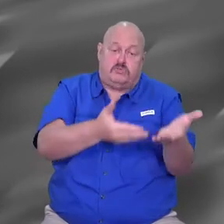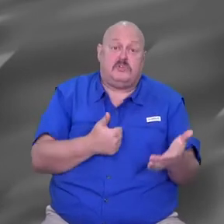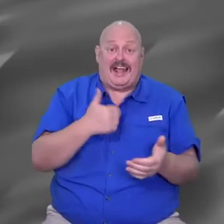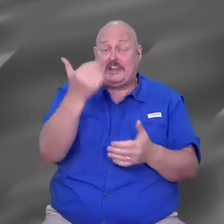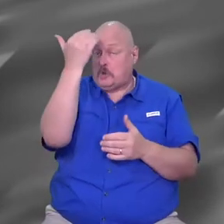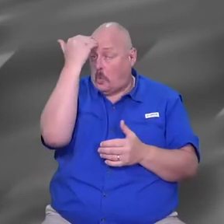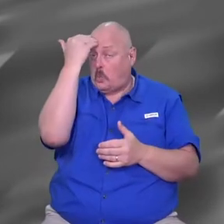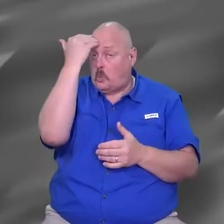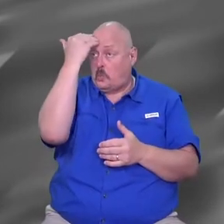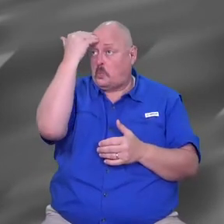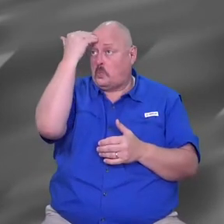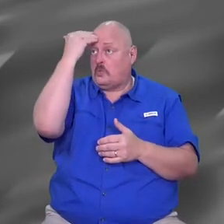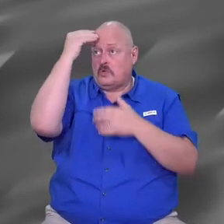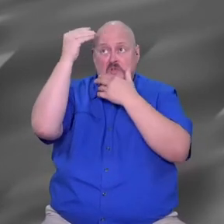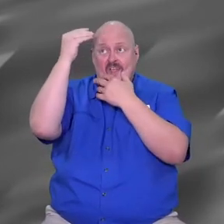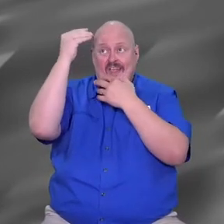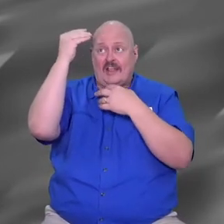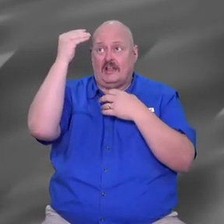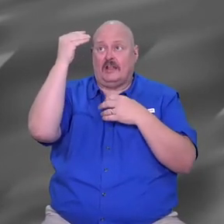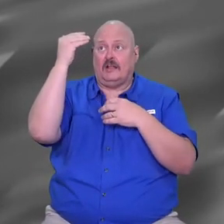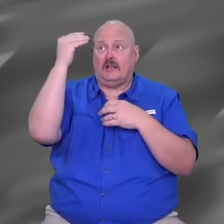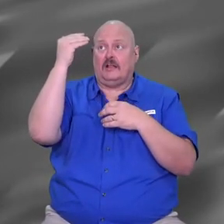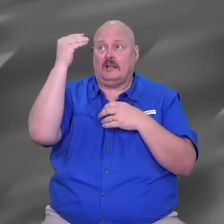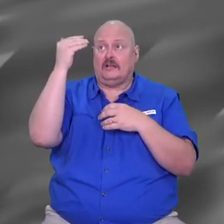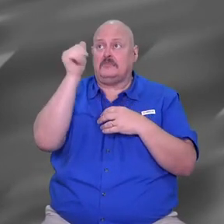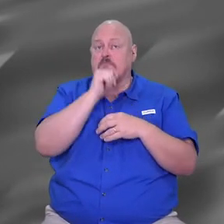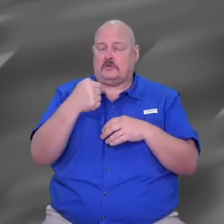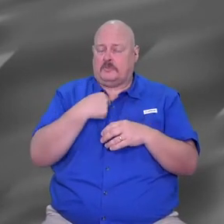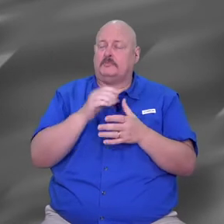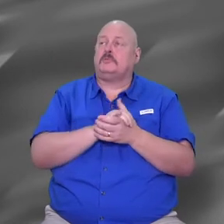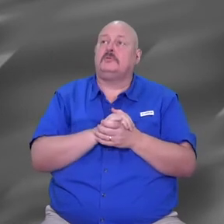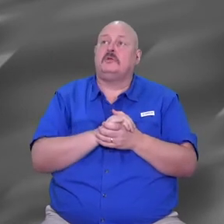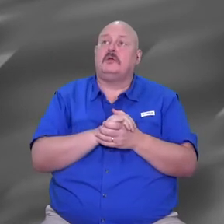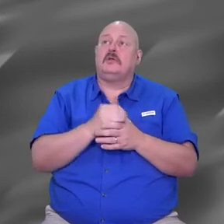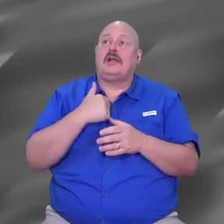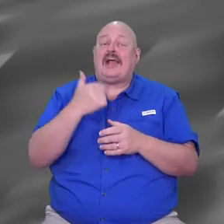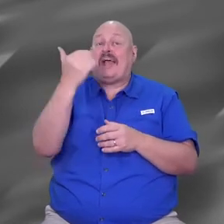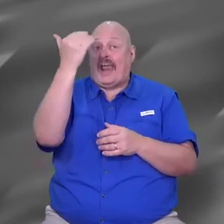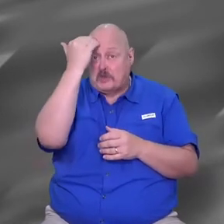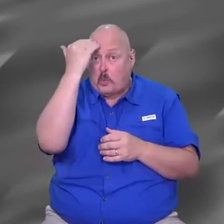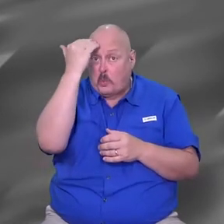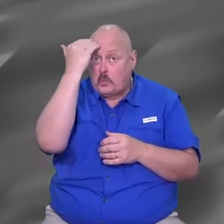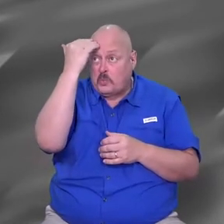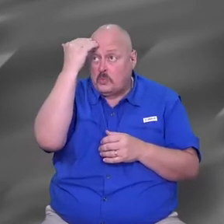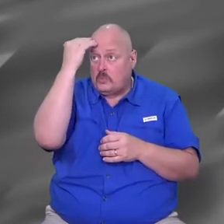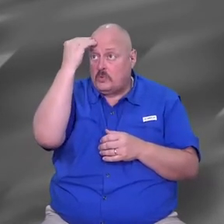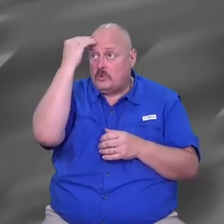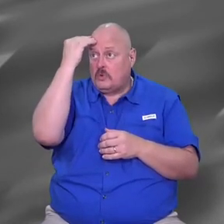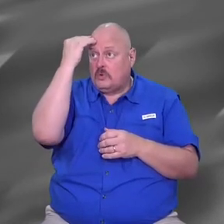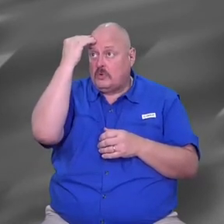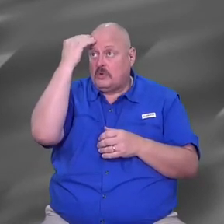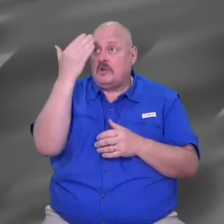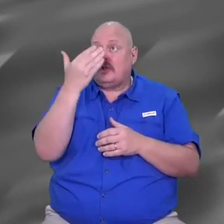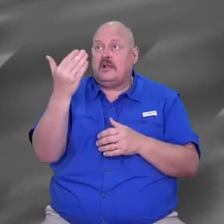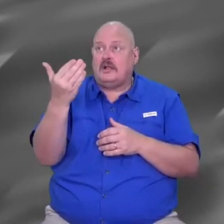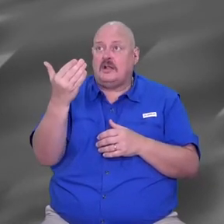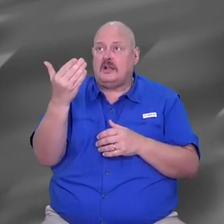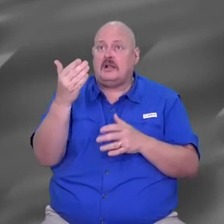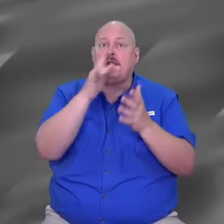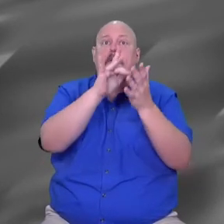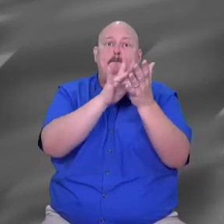know, and here's where I'm going to get to meddling, so just put up with me. I do know that there are